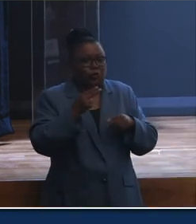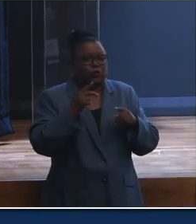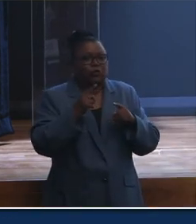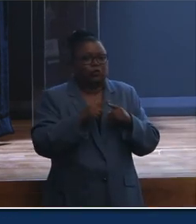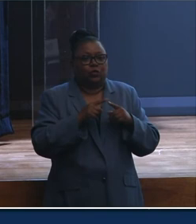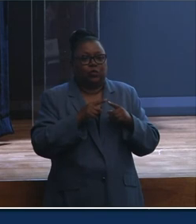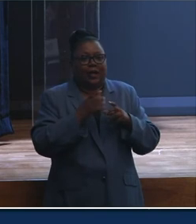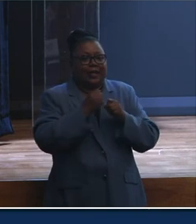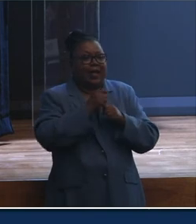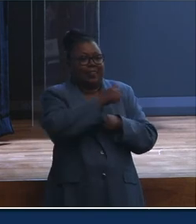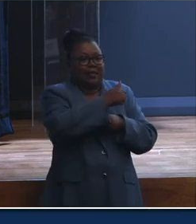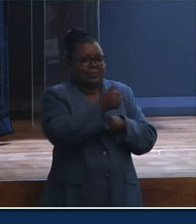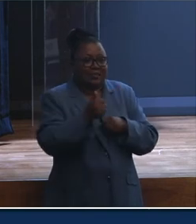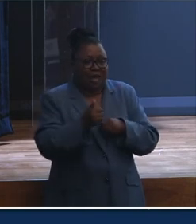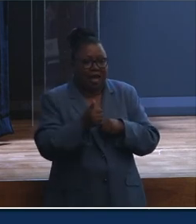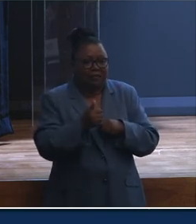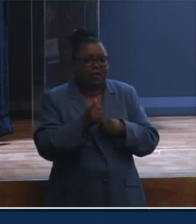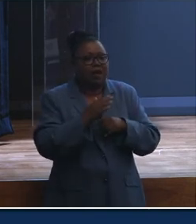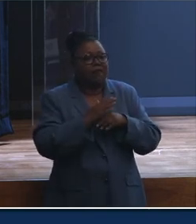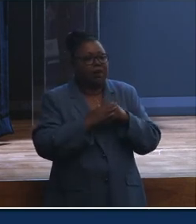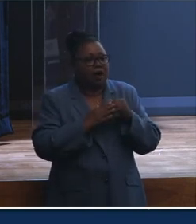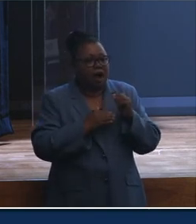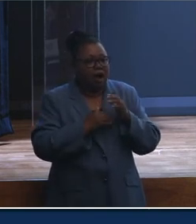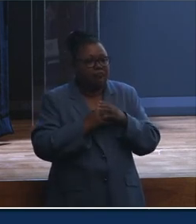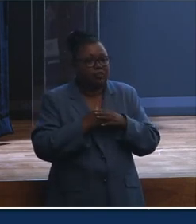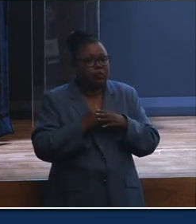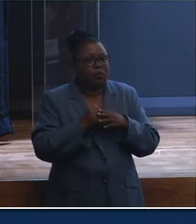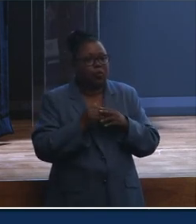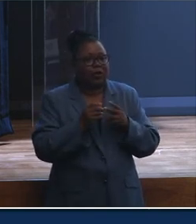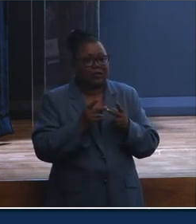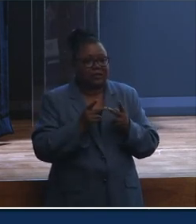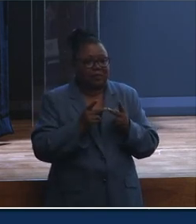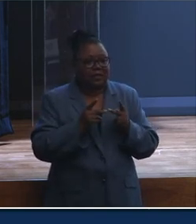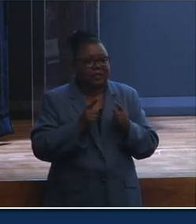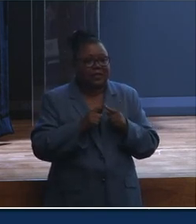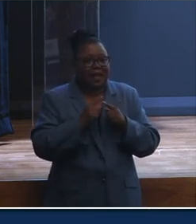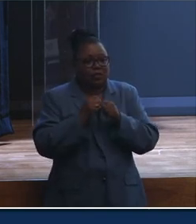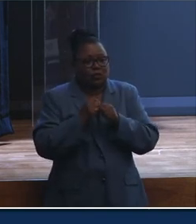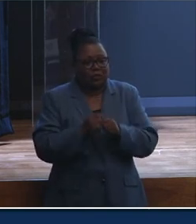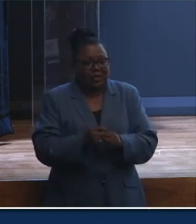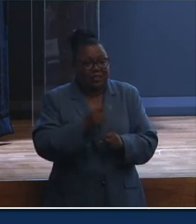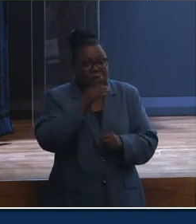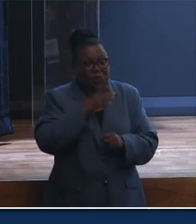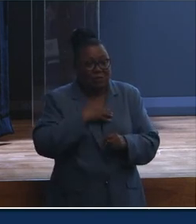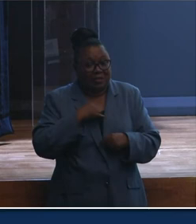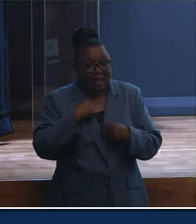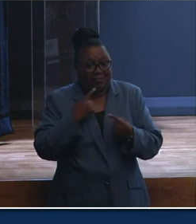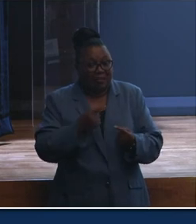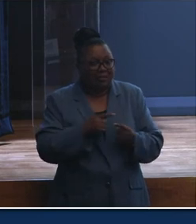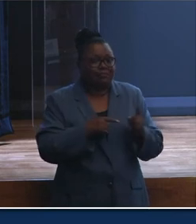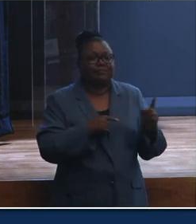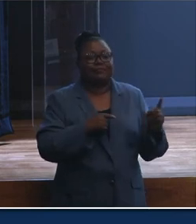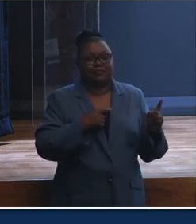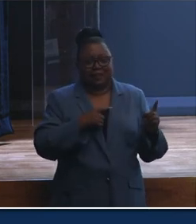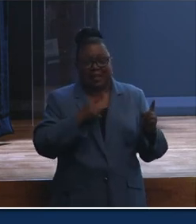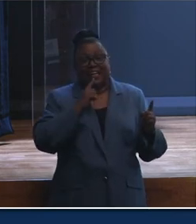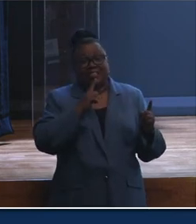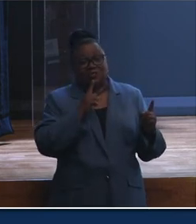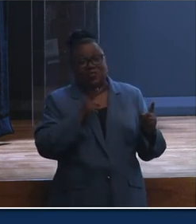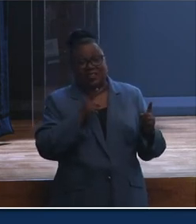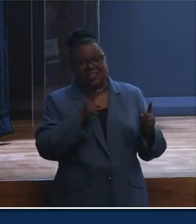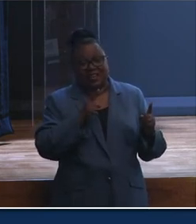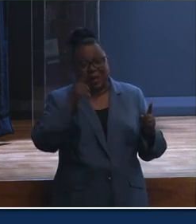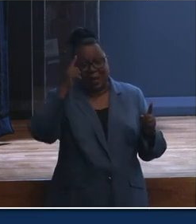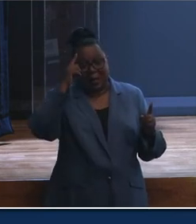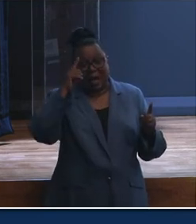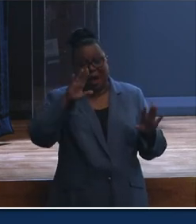to get themselves comfortable in spaces that traditionally women haven't been in? Well, it is really not only